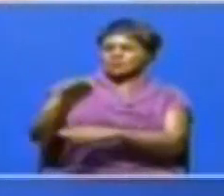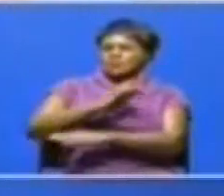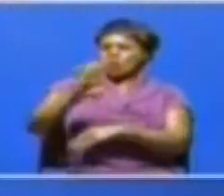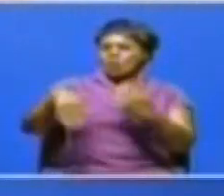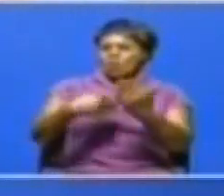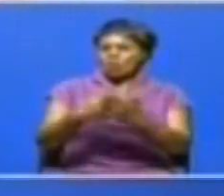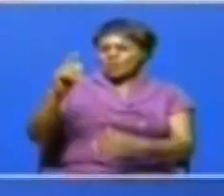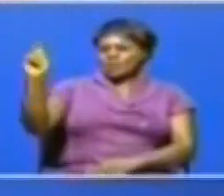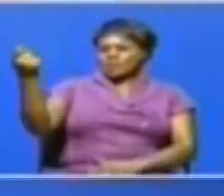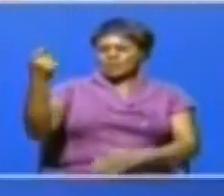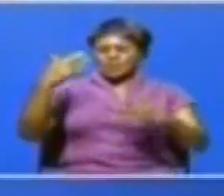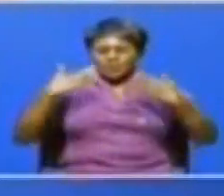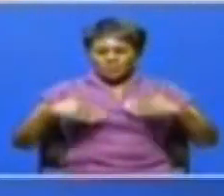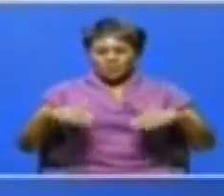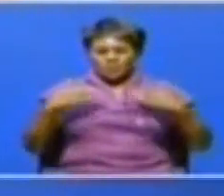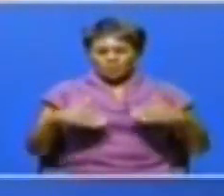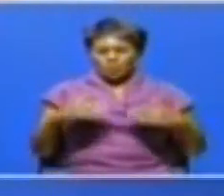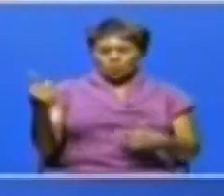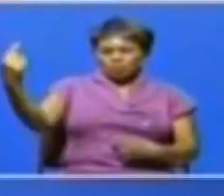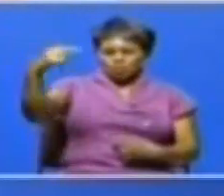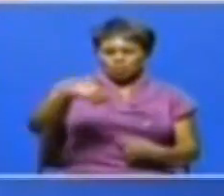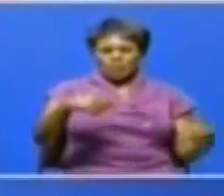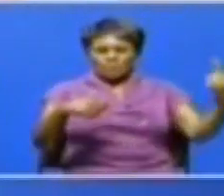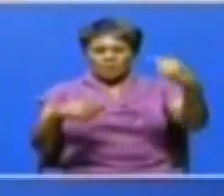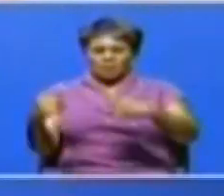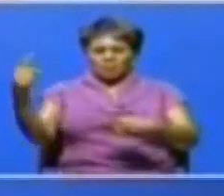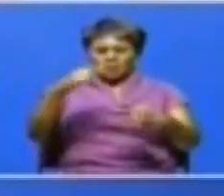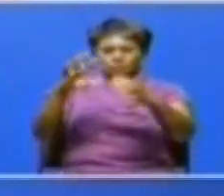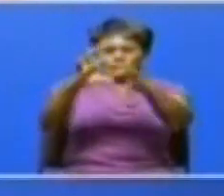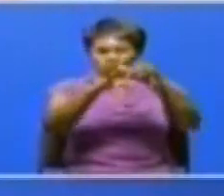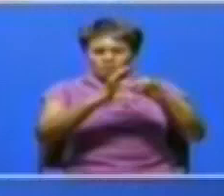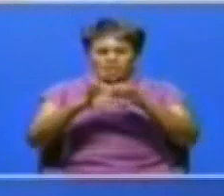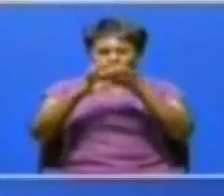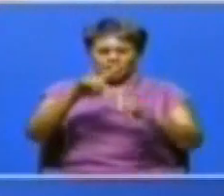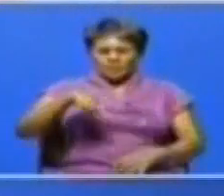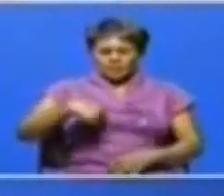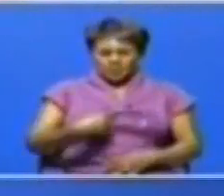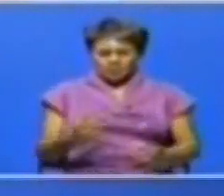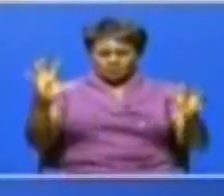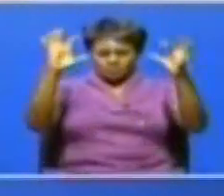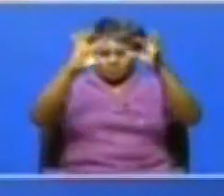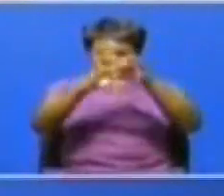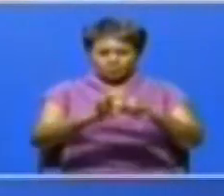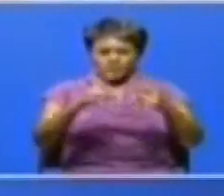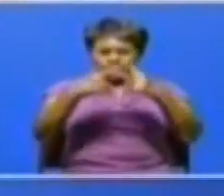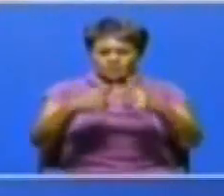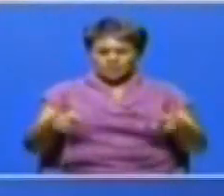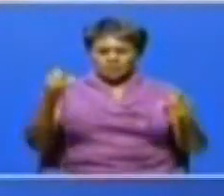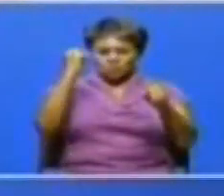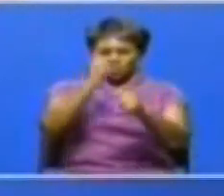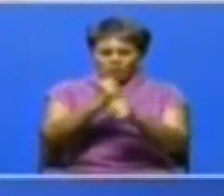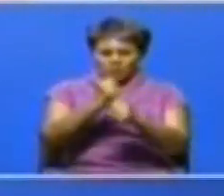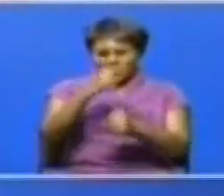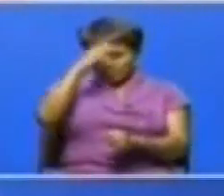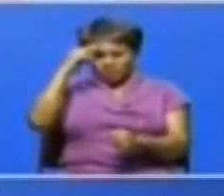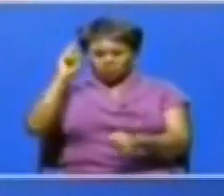the Kenyans to come together so that we can now get united and start working,